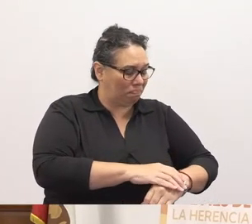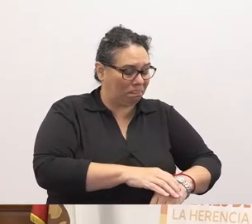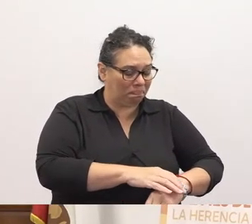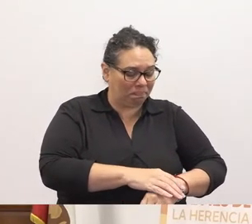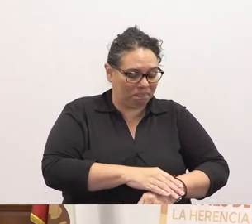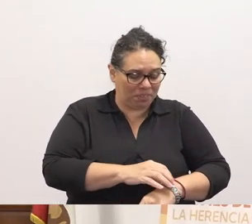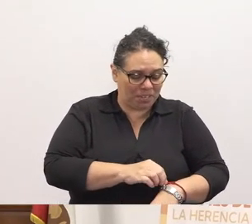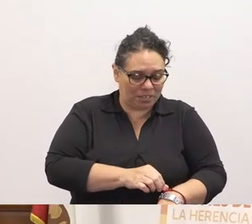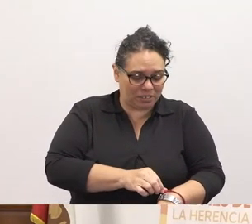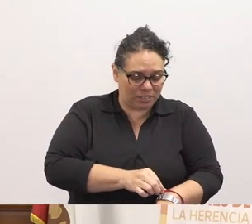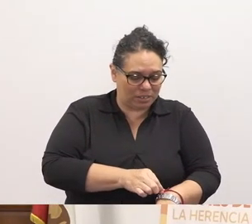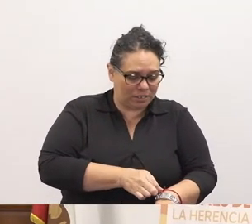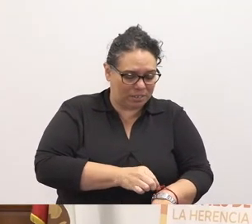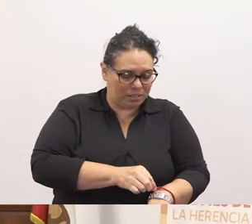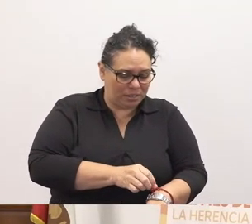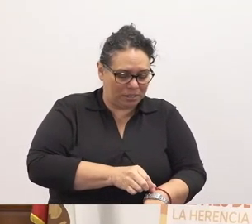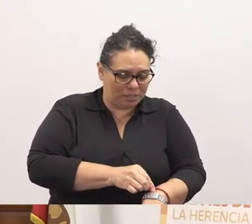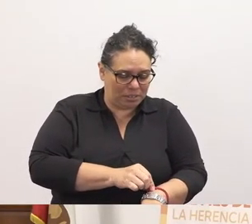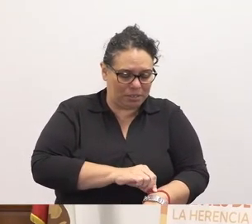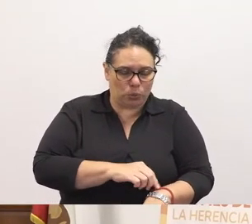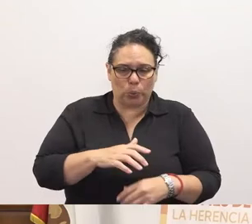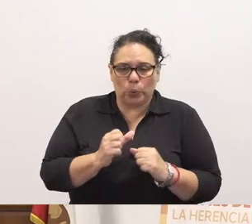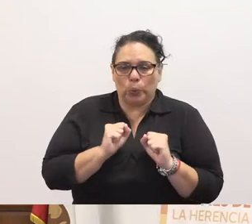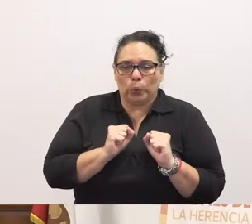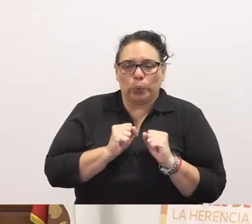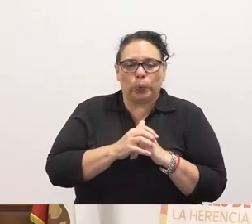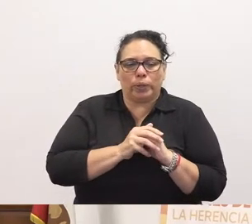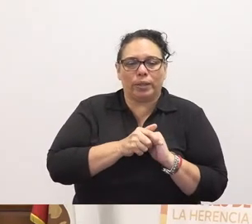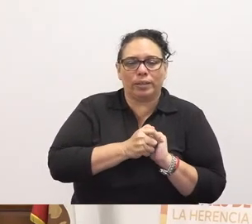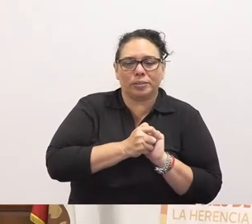Thank you. Next we have